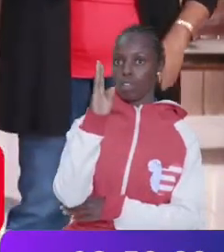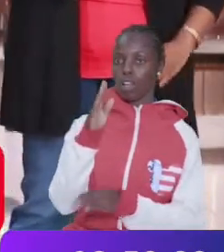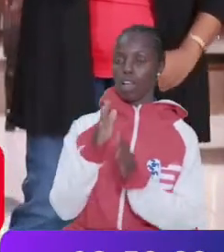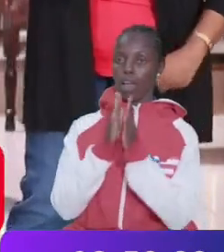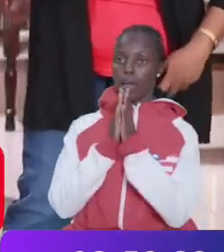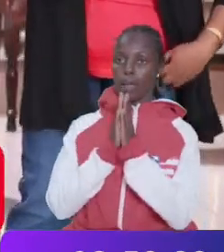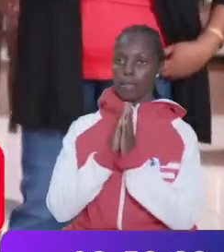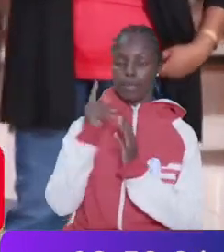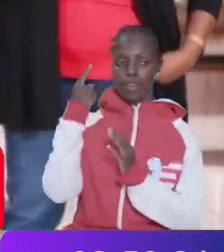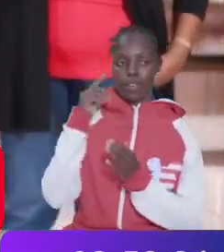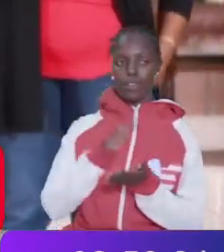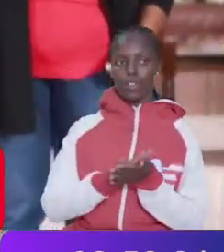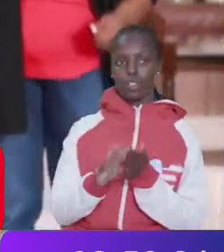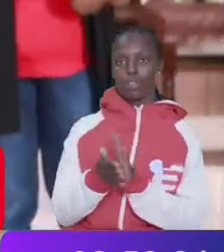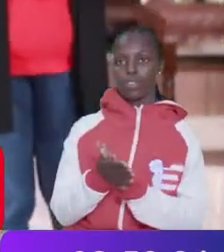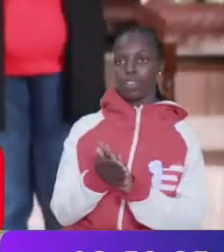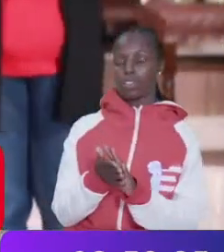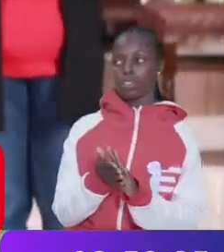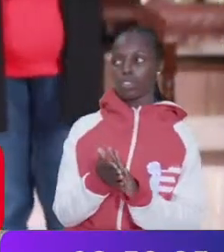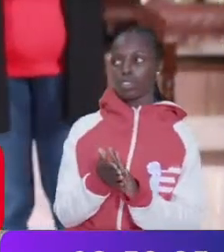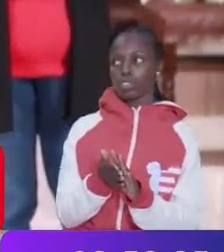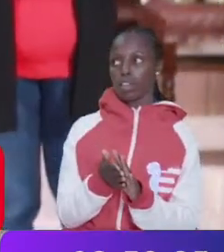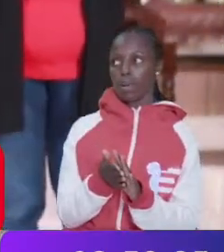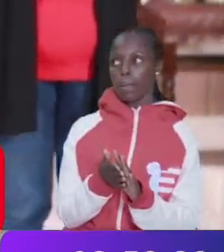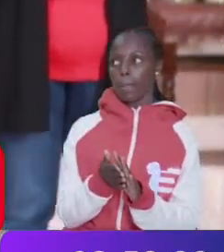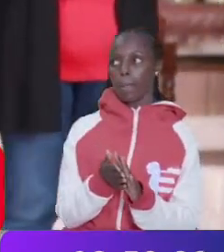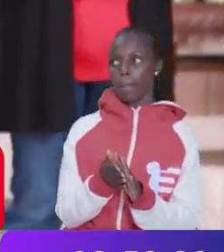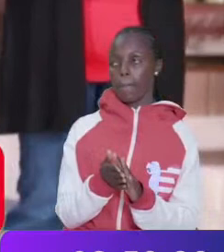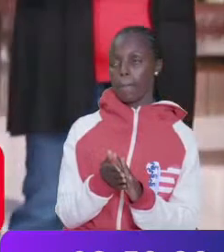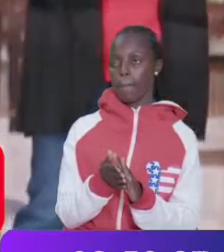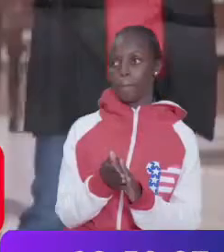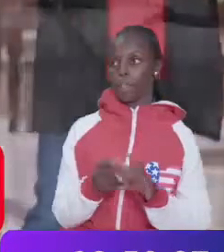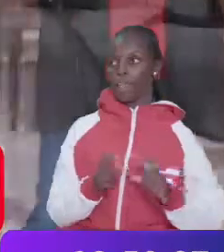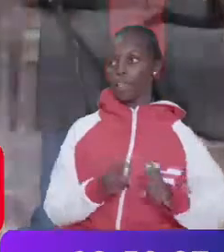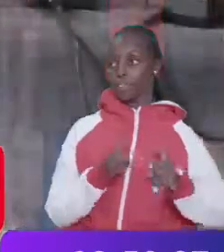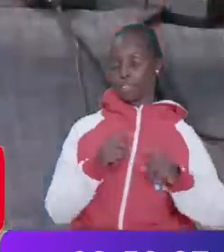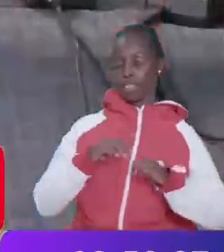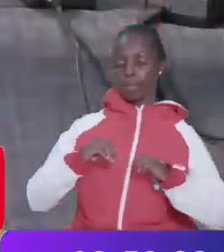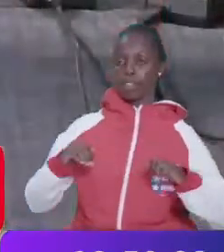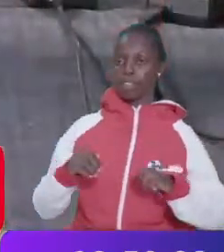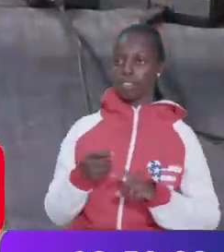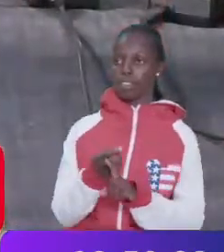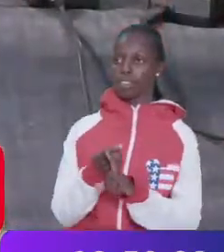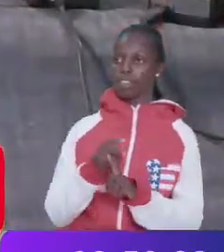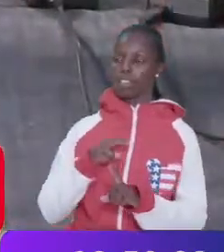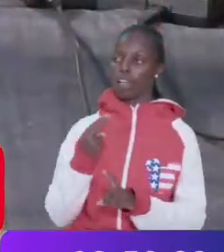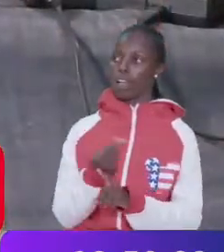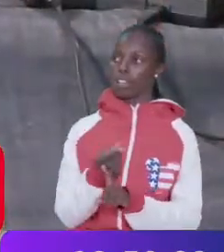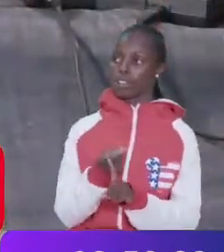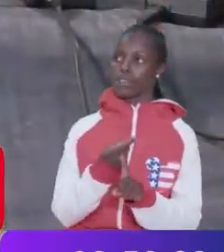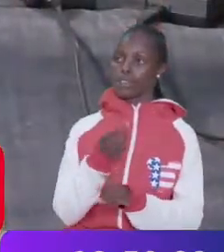repent for the sins separating us from God. Yes.